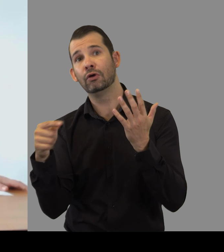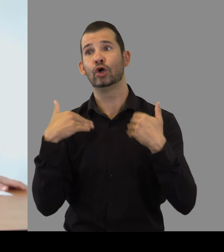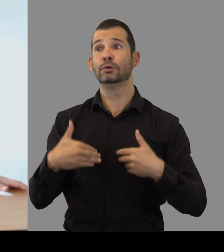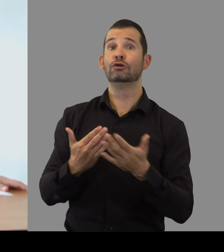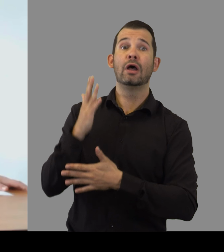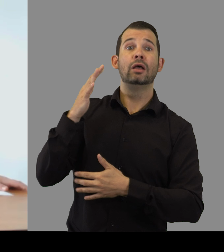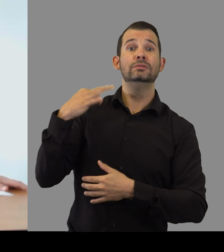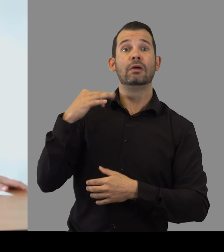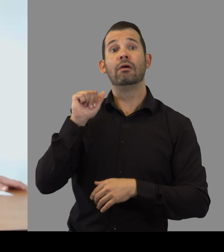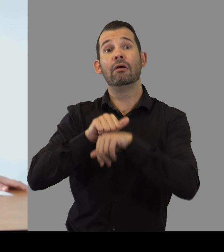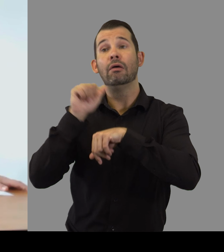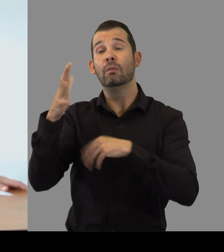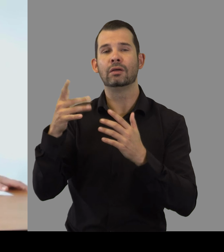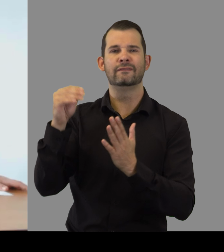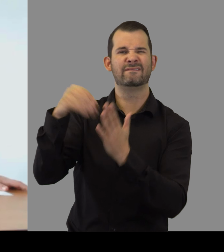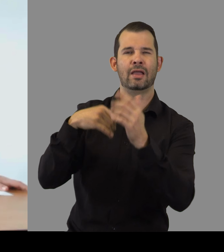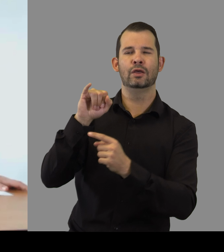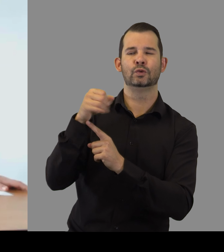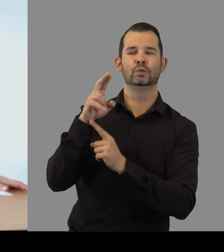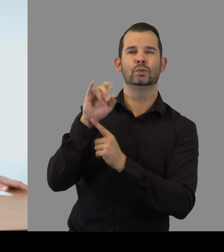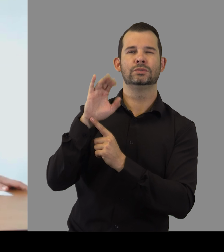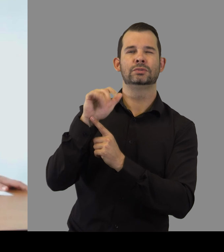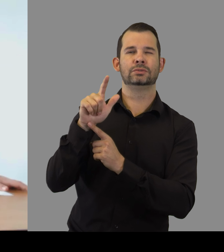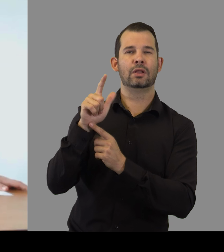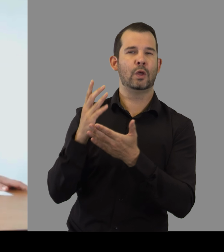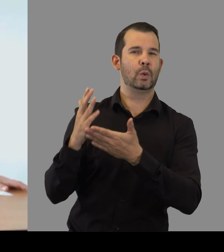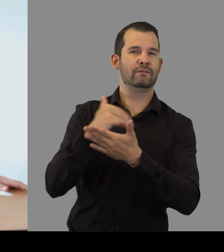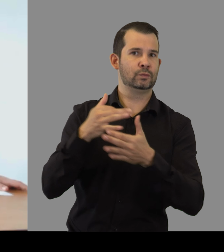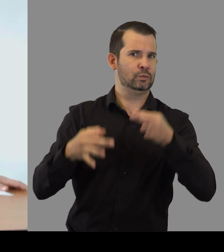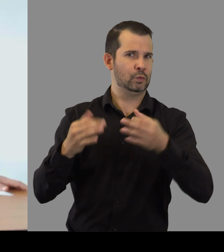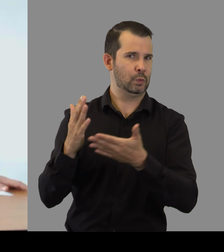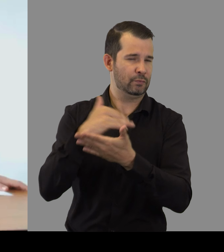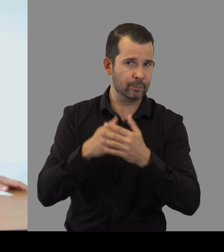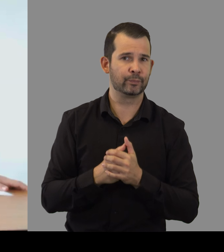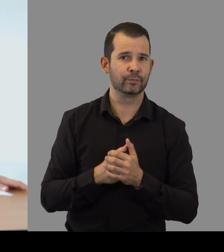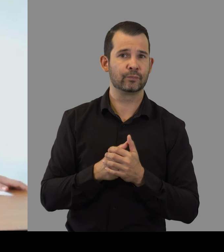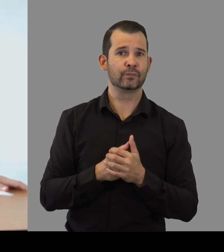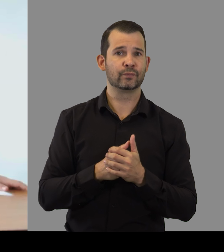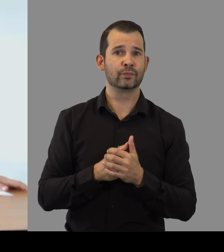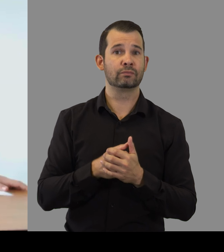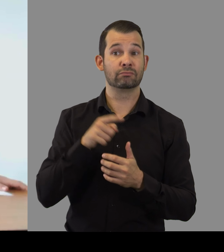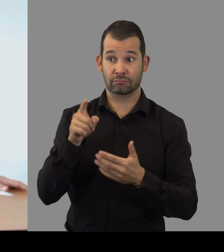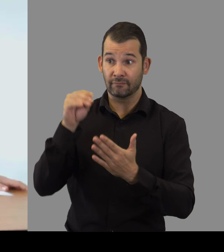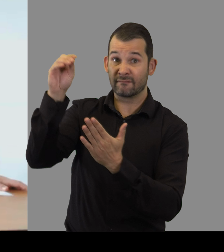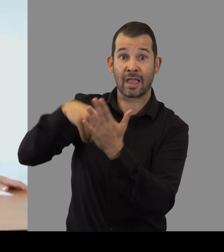The next option outside of human rights application is filing a judicial review.